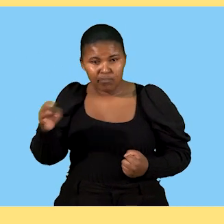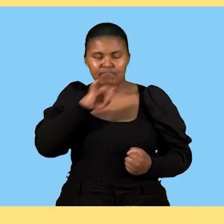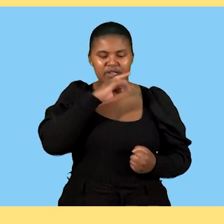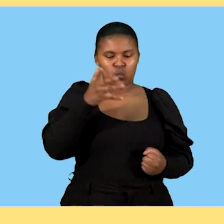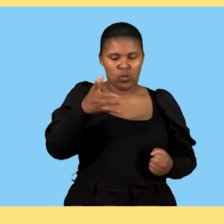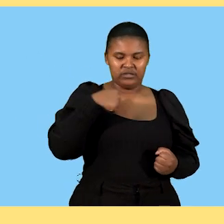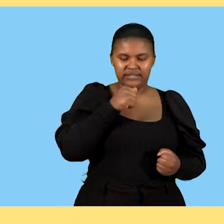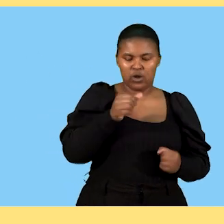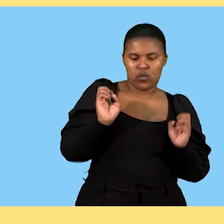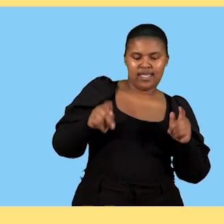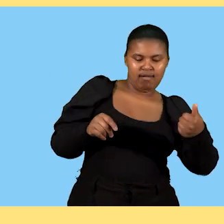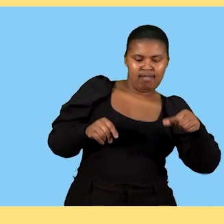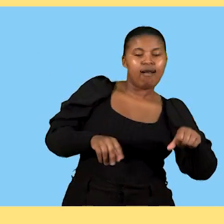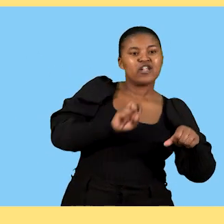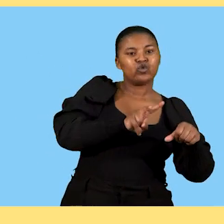here, then I'll say